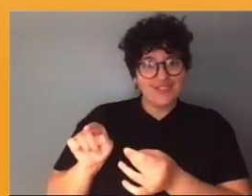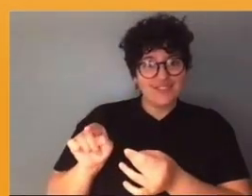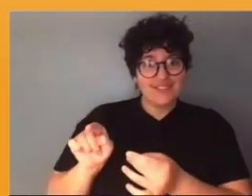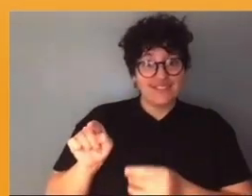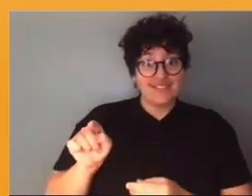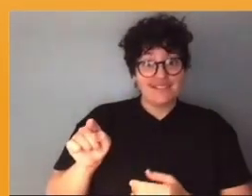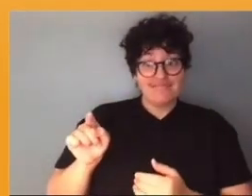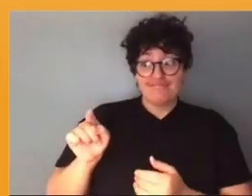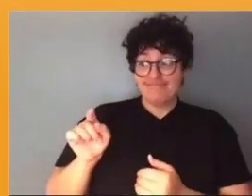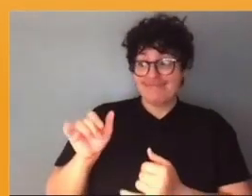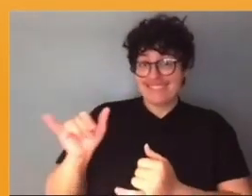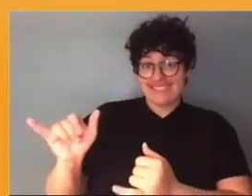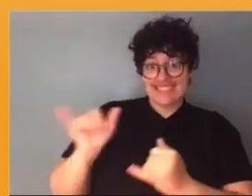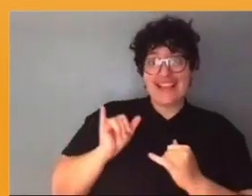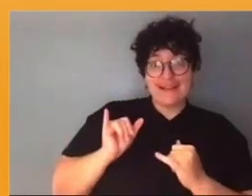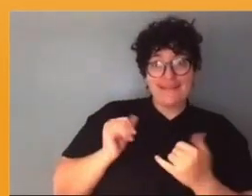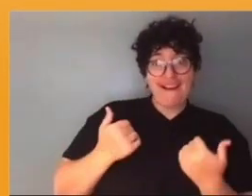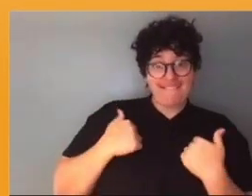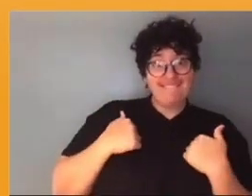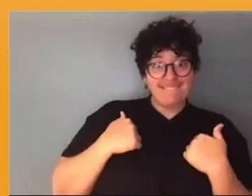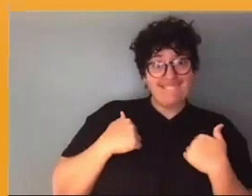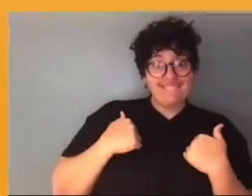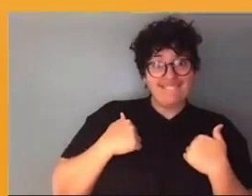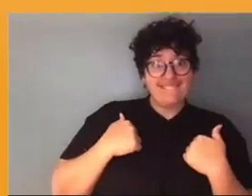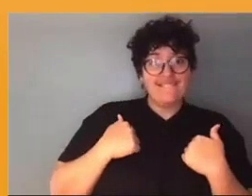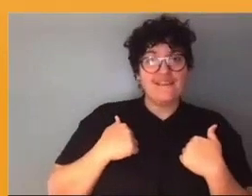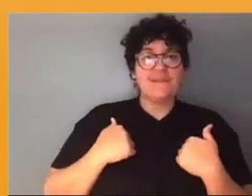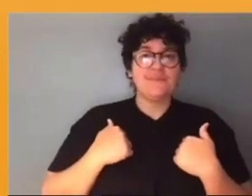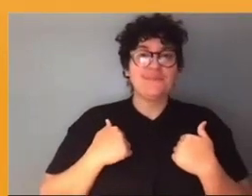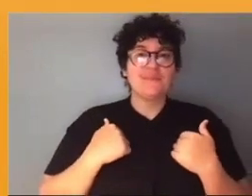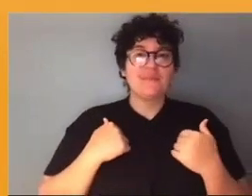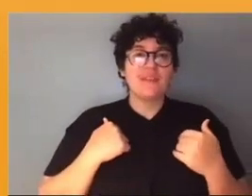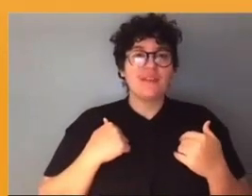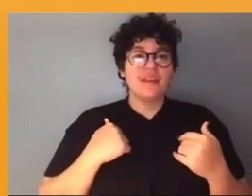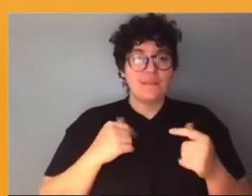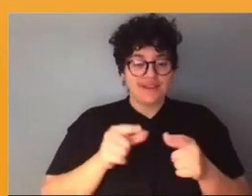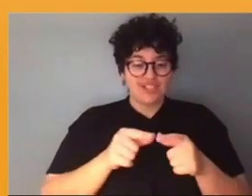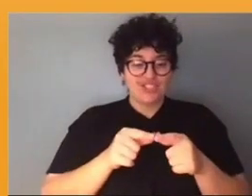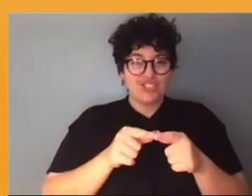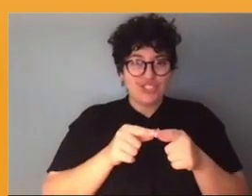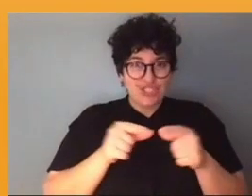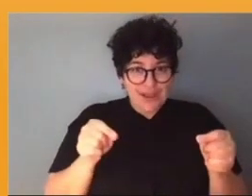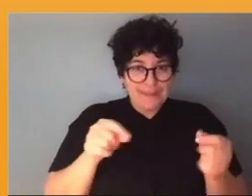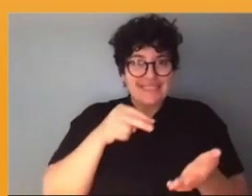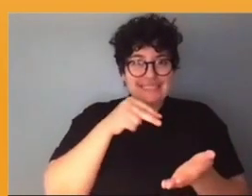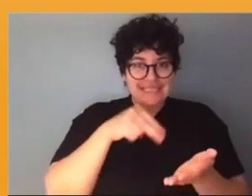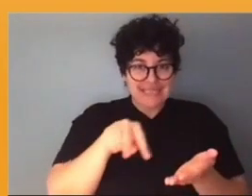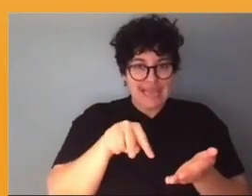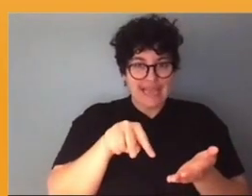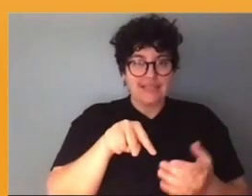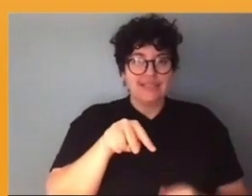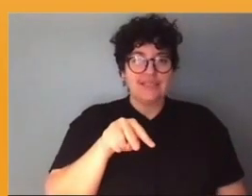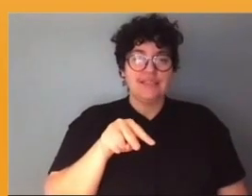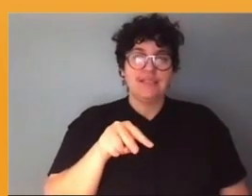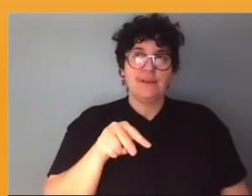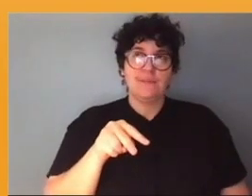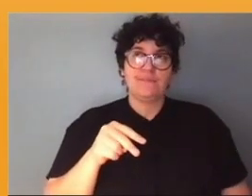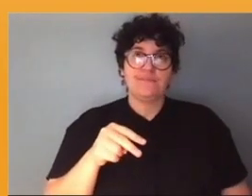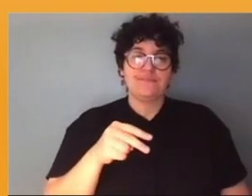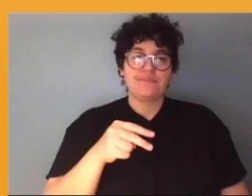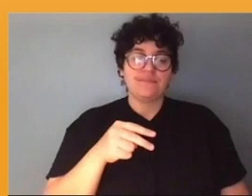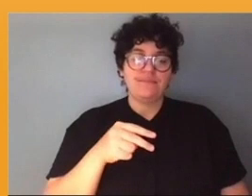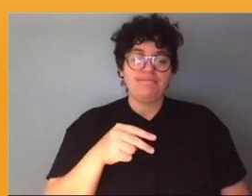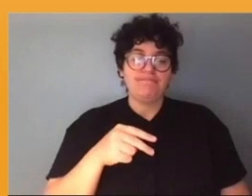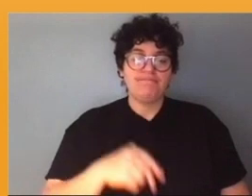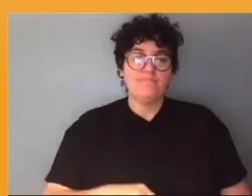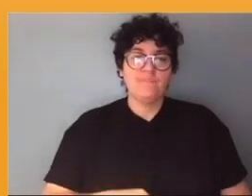that also. But as far as Japanese dance goes, a Japanese dance